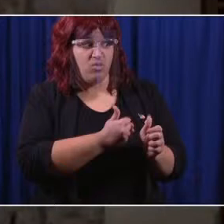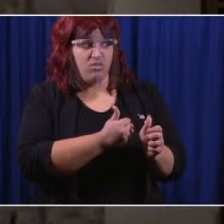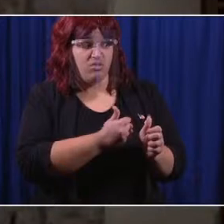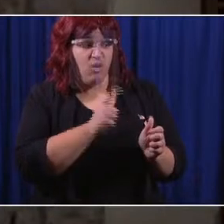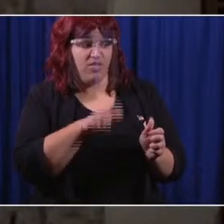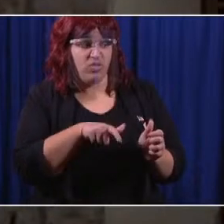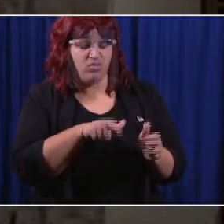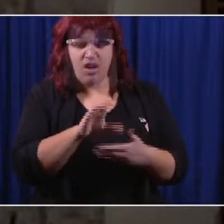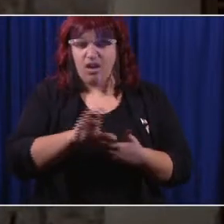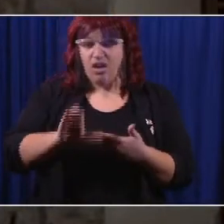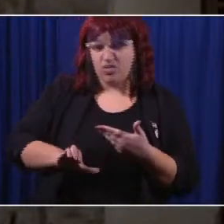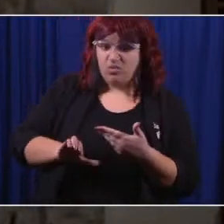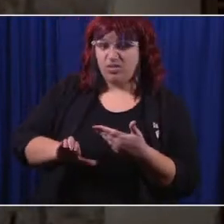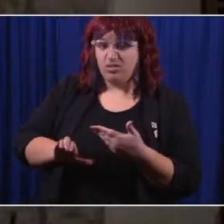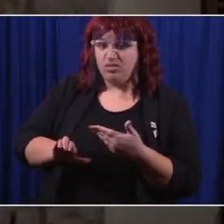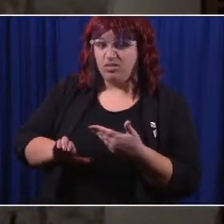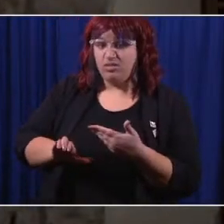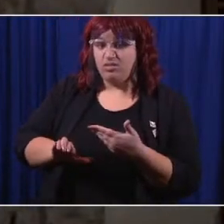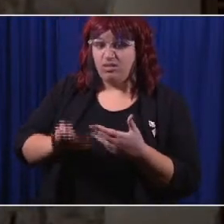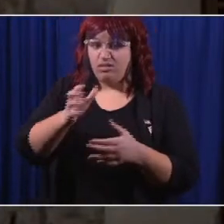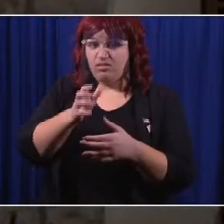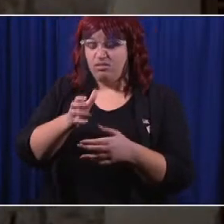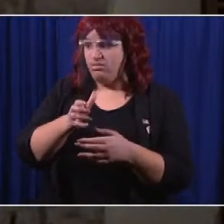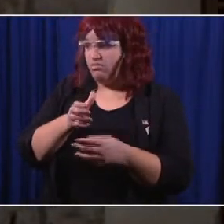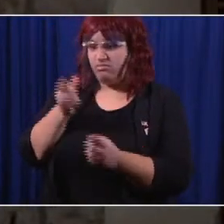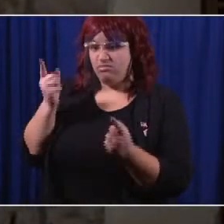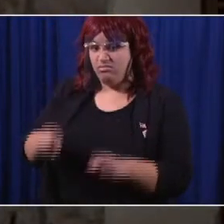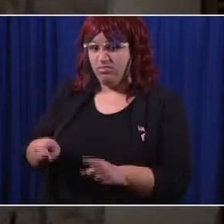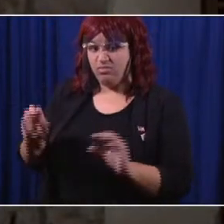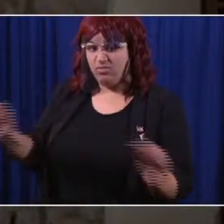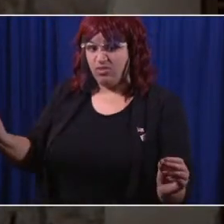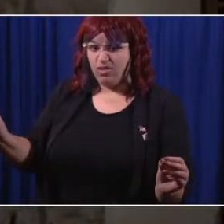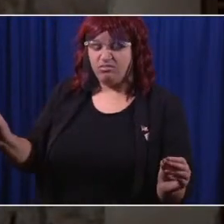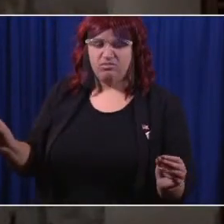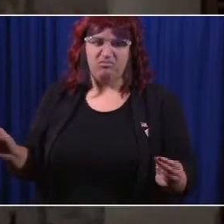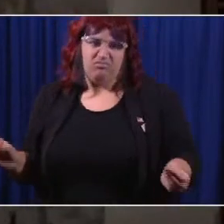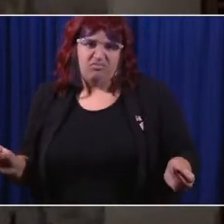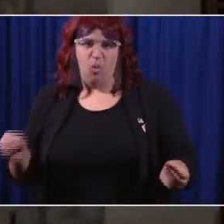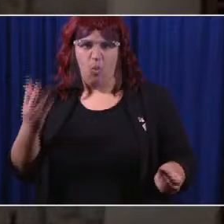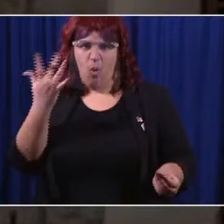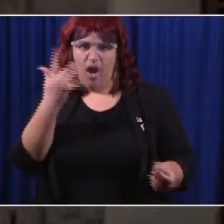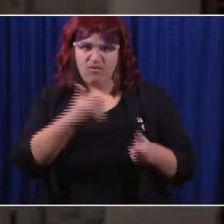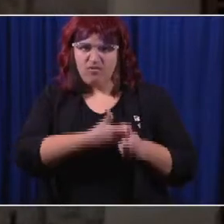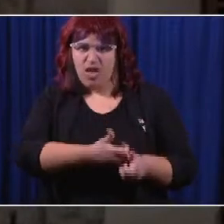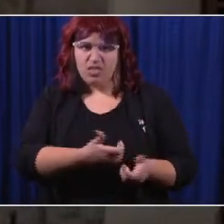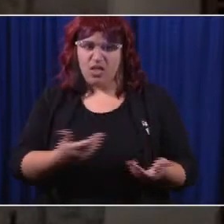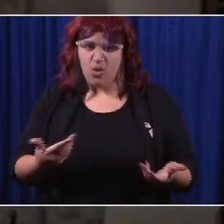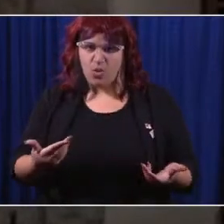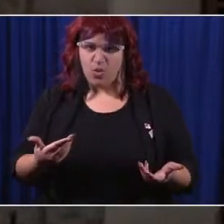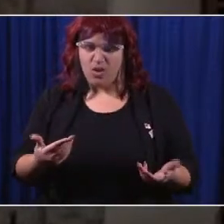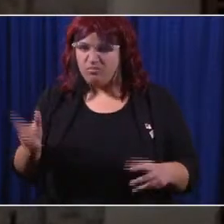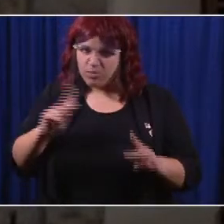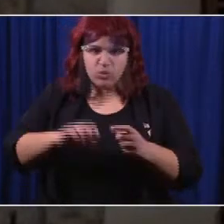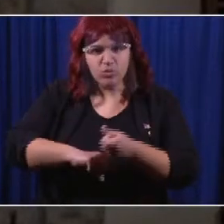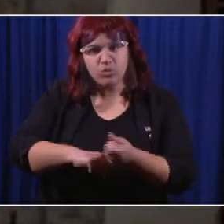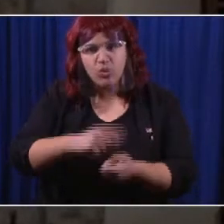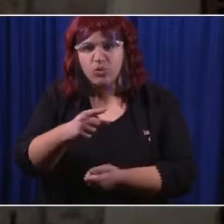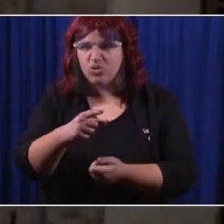who are following the rules and local health officials who are frustrated by lack of cooperation and with situations like